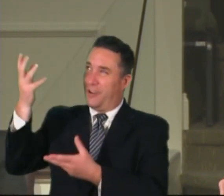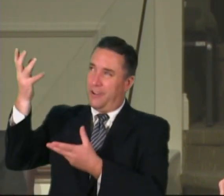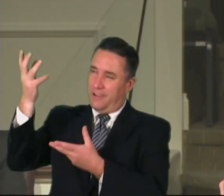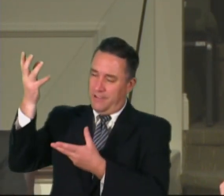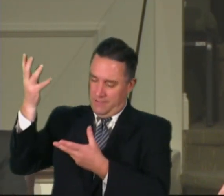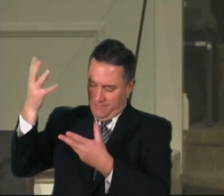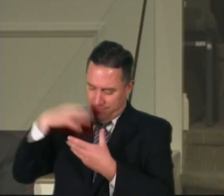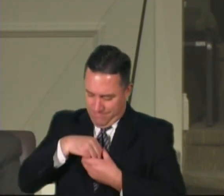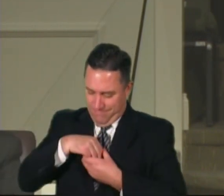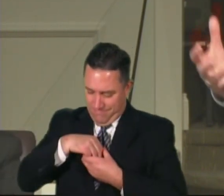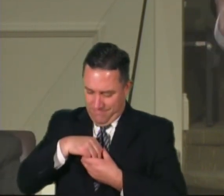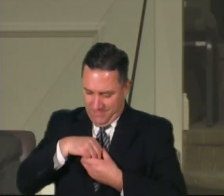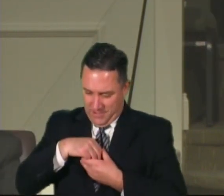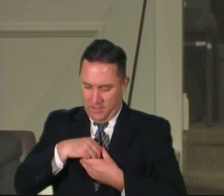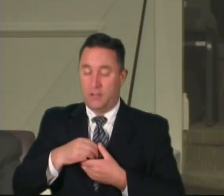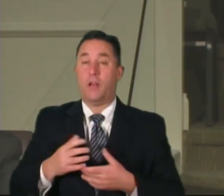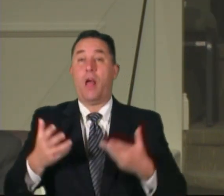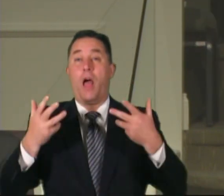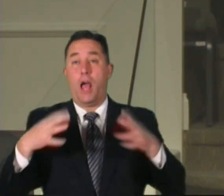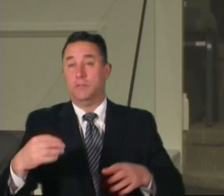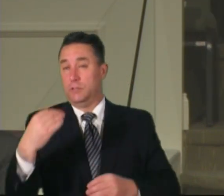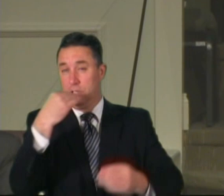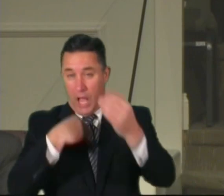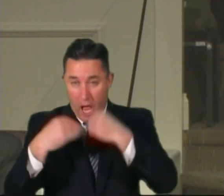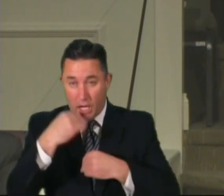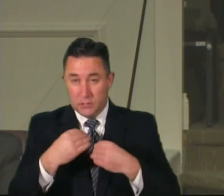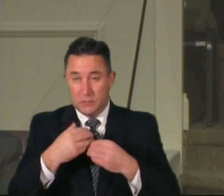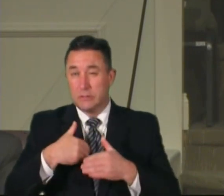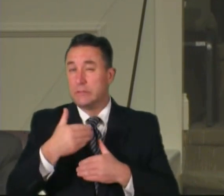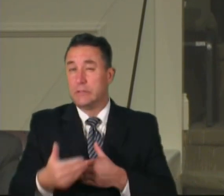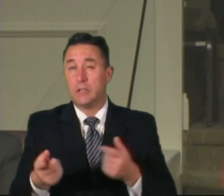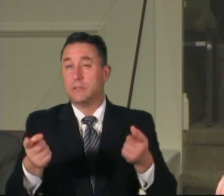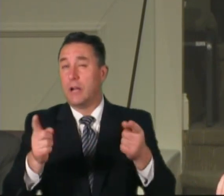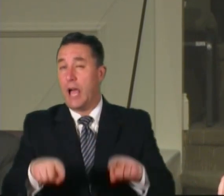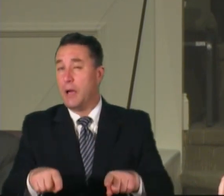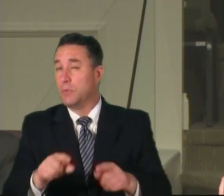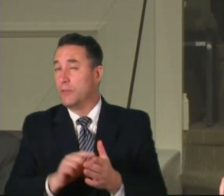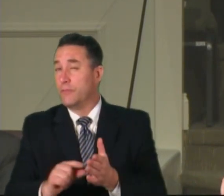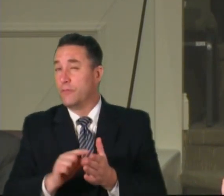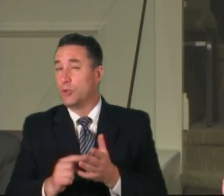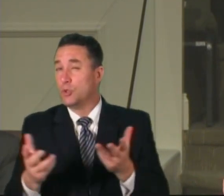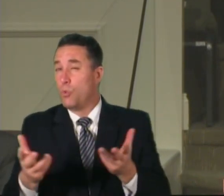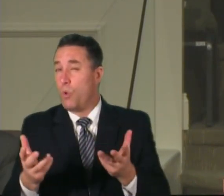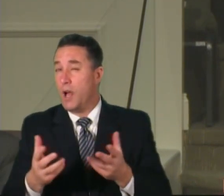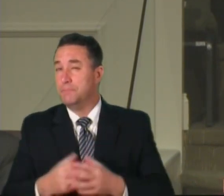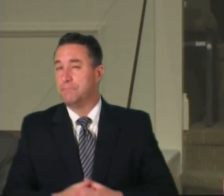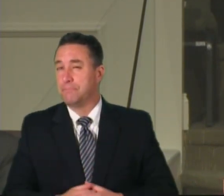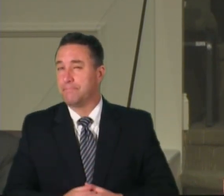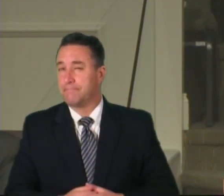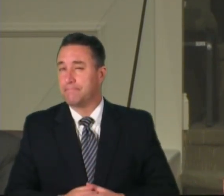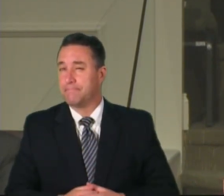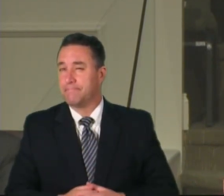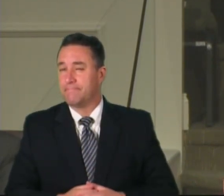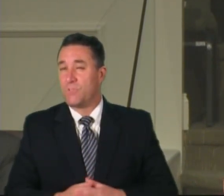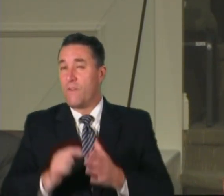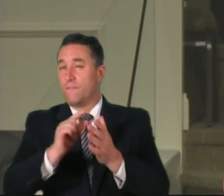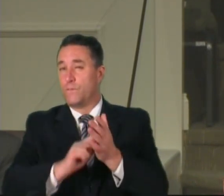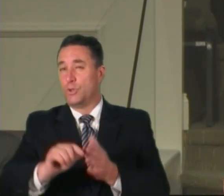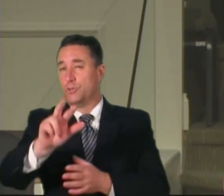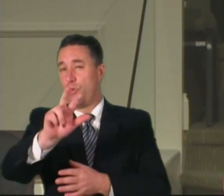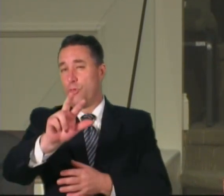Let's look at another thing real quickly. After they ate, look at the next thing that happens in the verse of Scripture. Would you please? Verse